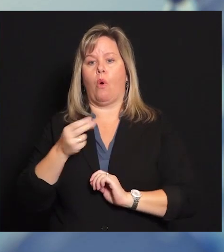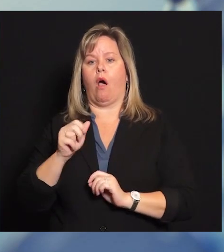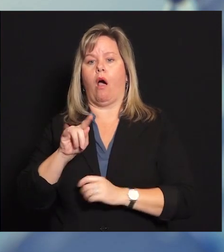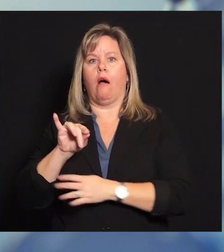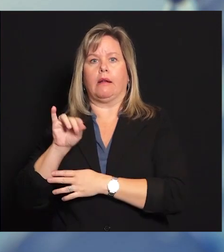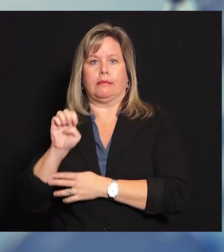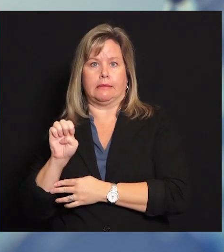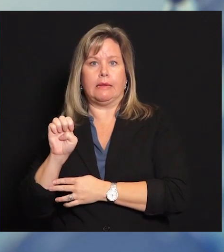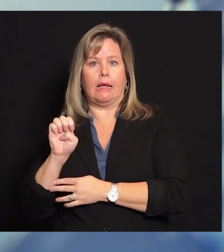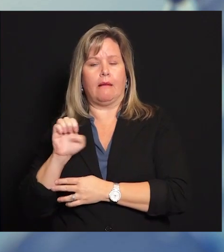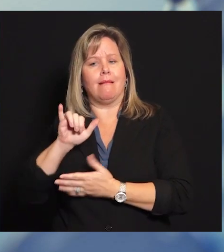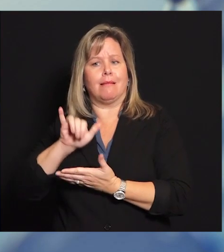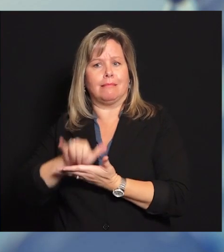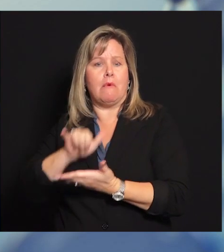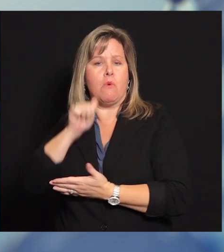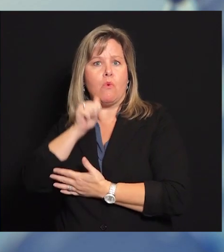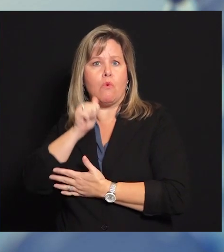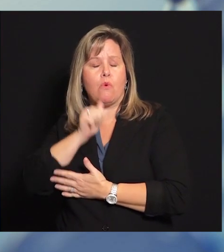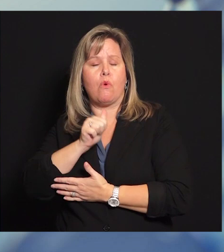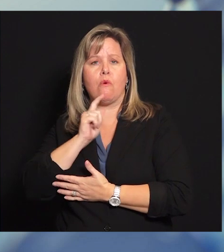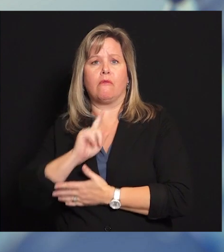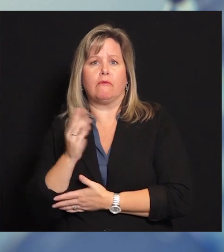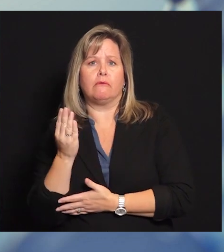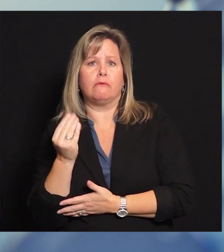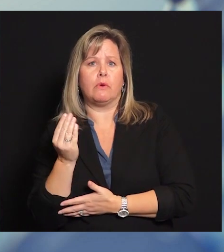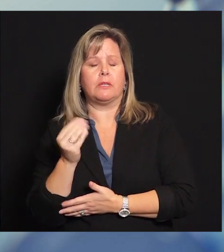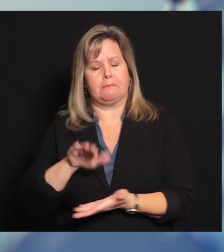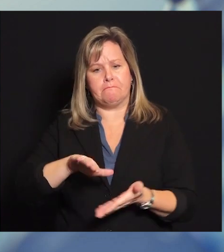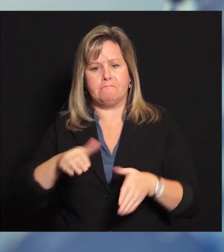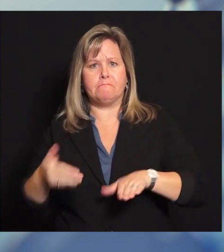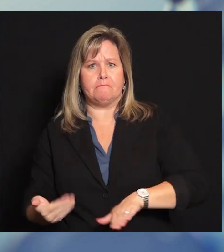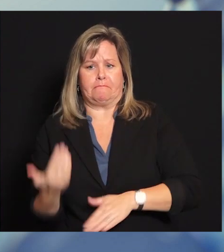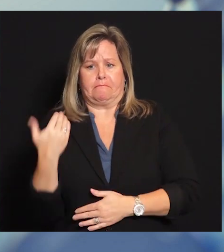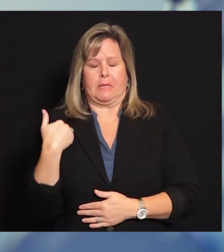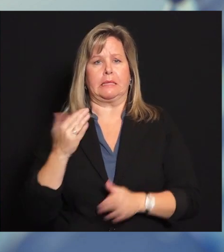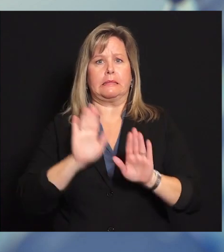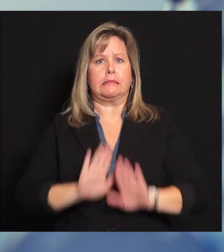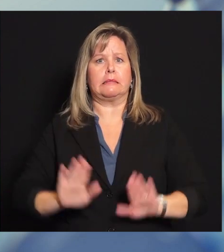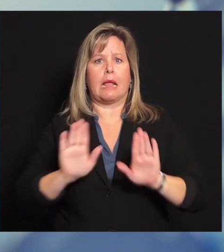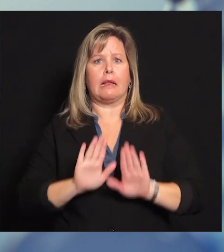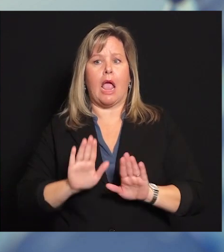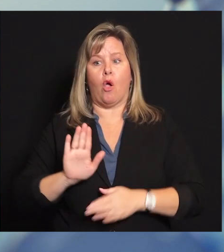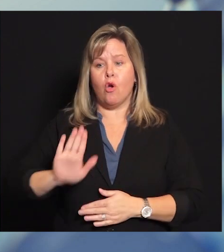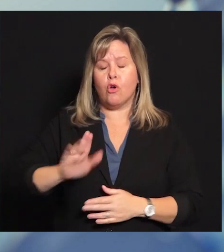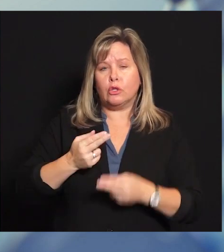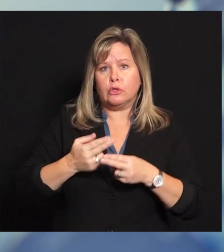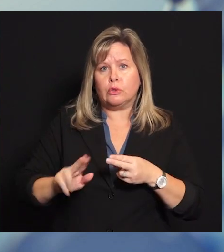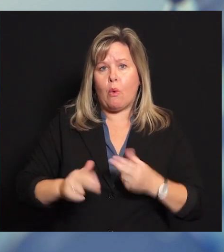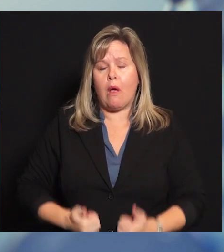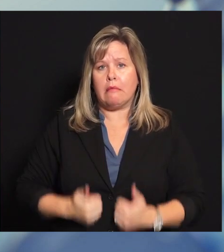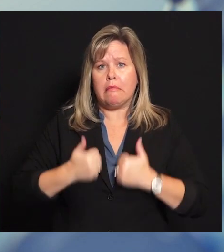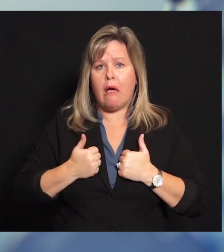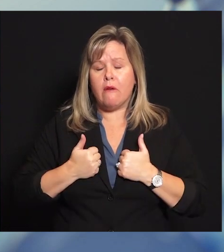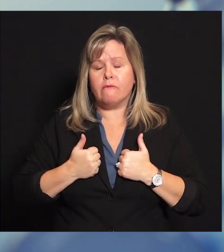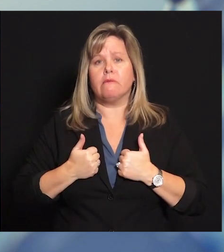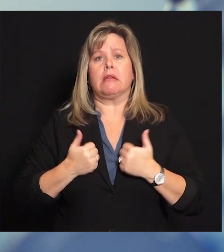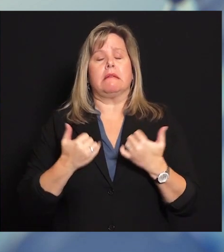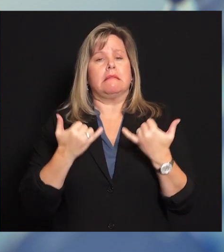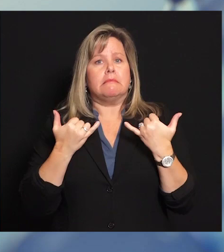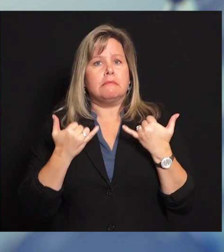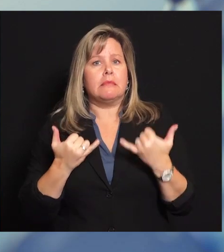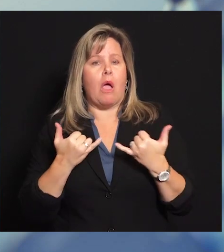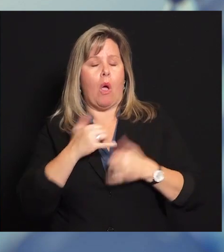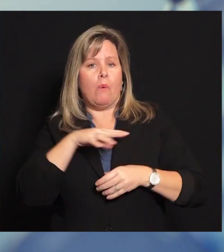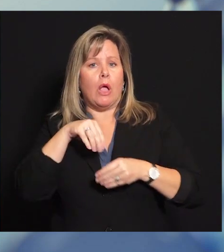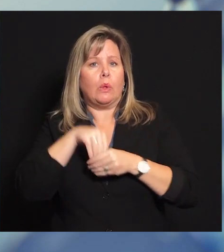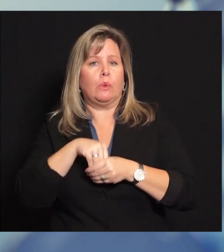Hodges passed away on Sunday. In her short life, Hodges leaves a meaningful legacy. Sadly, that legacy now includes